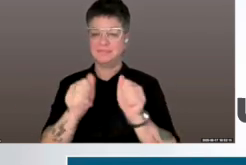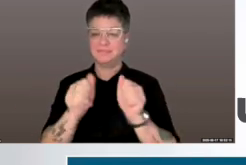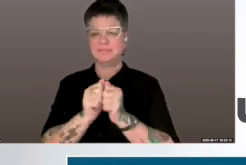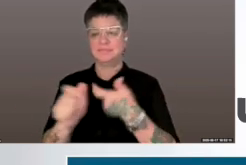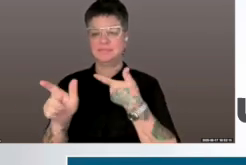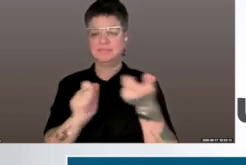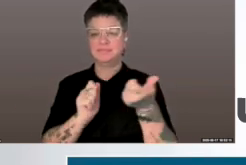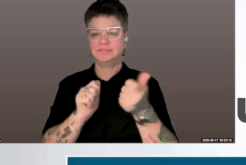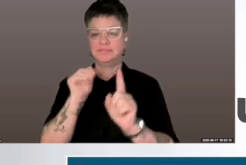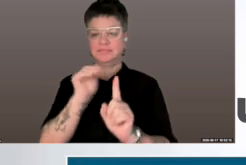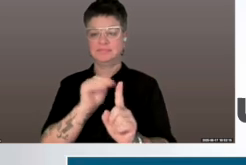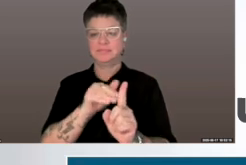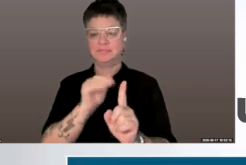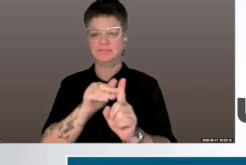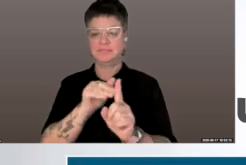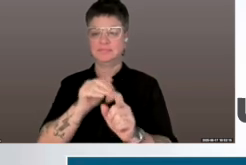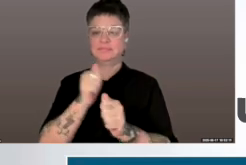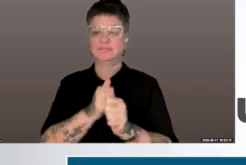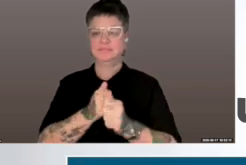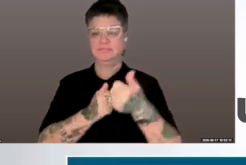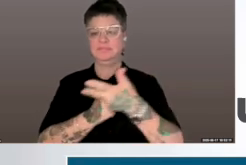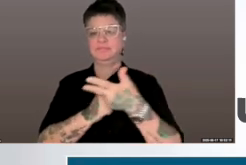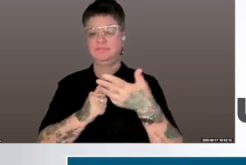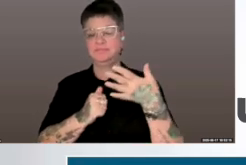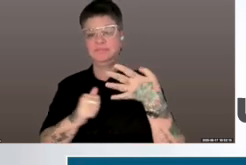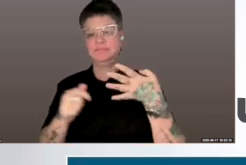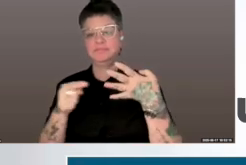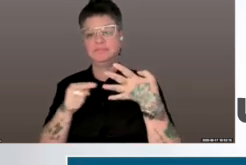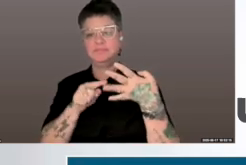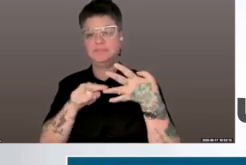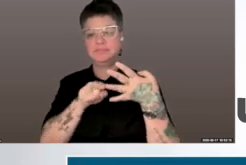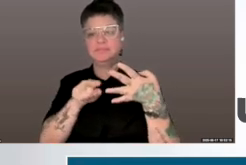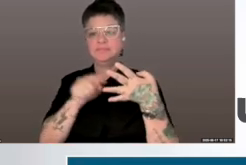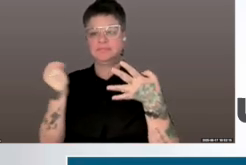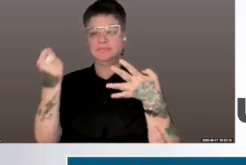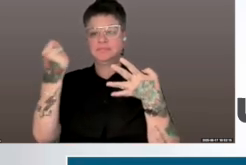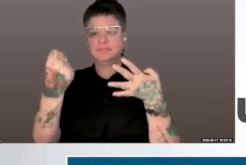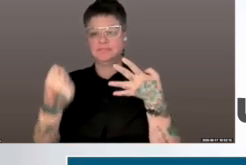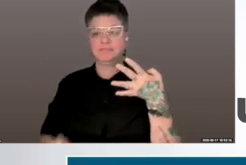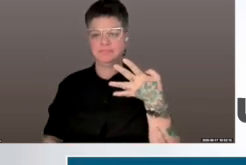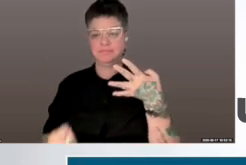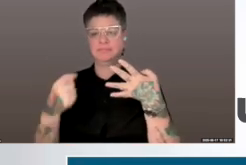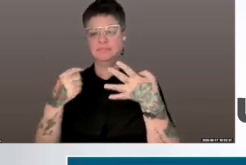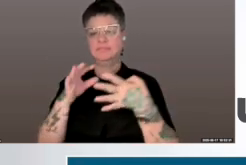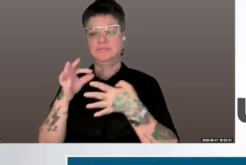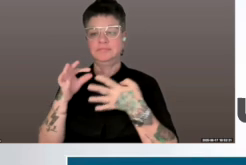or community, and staff will be able to drop the link in the chat for this poll.